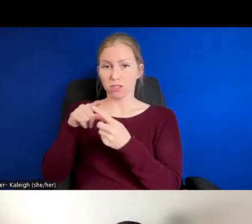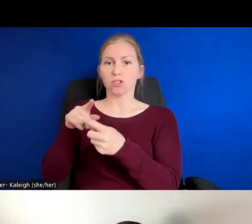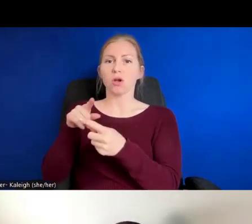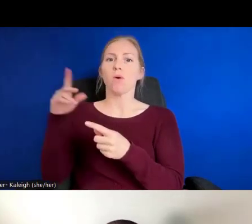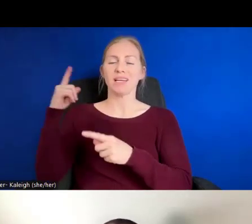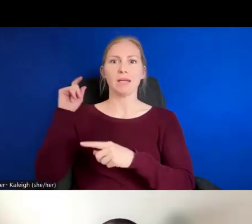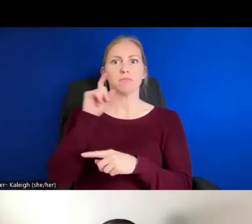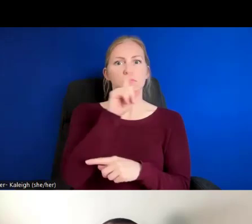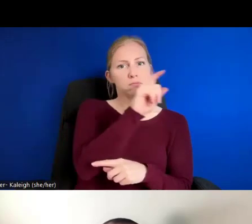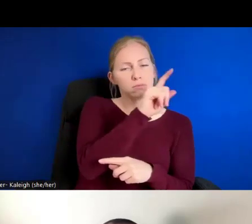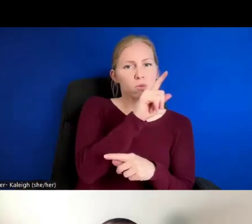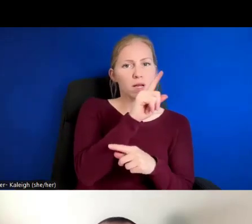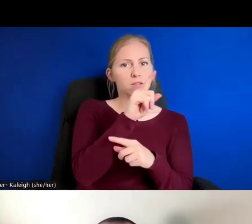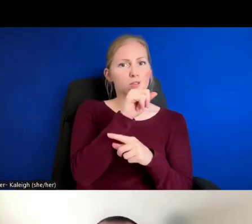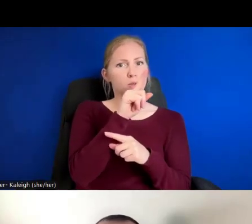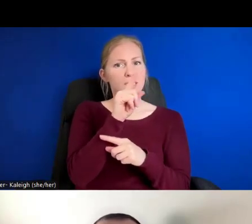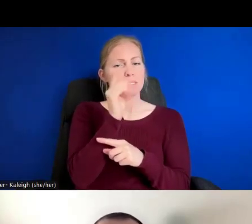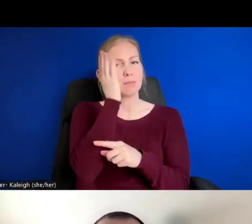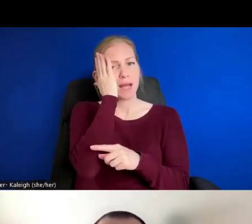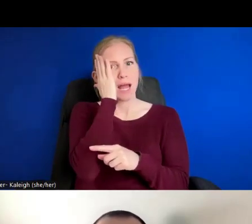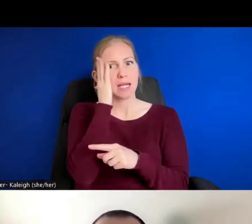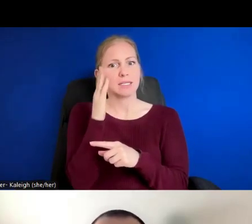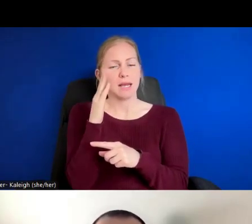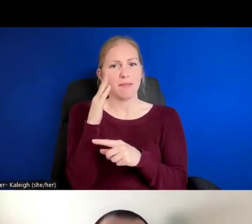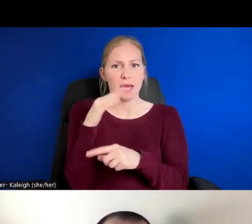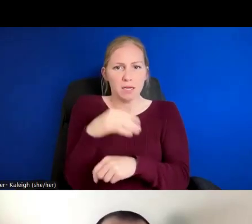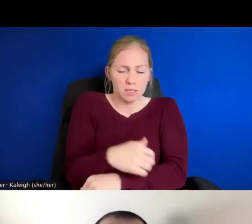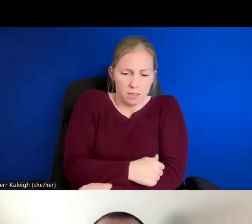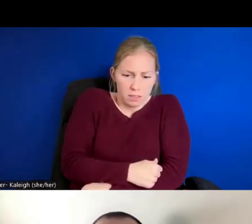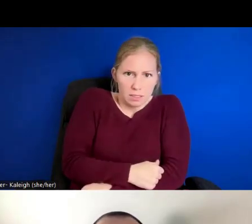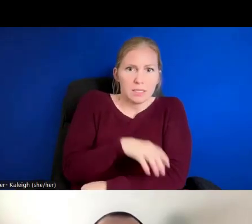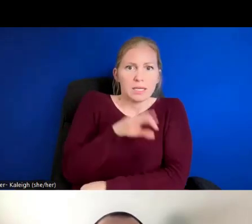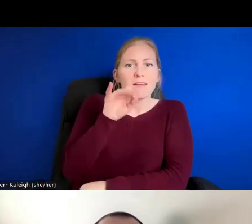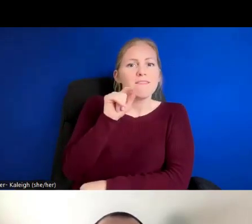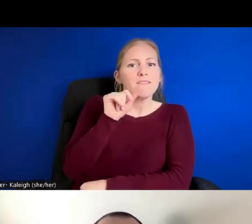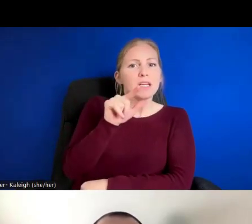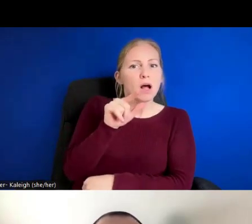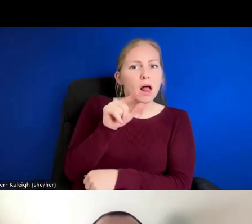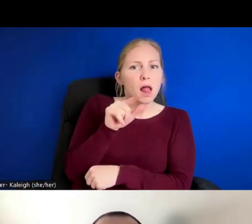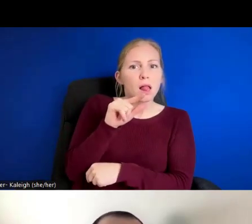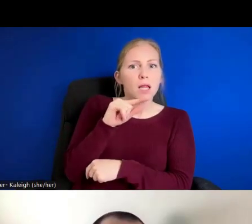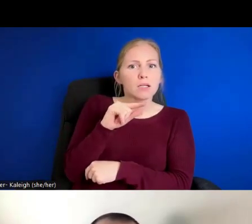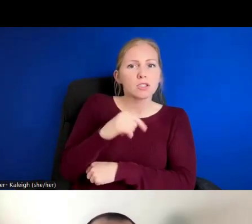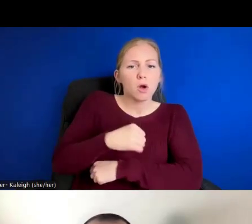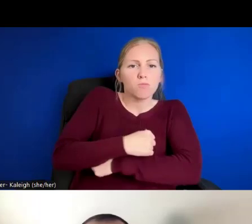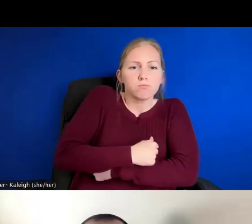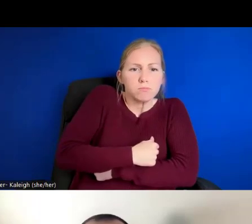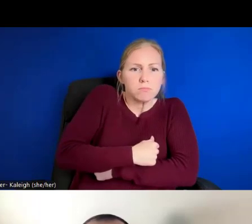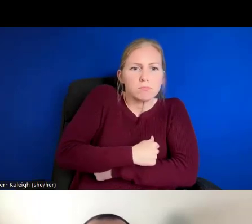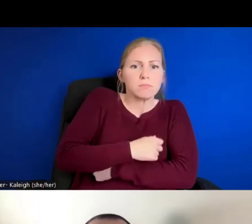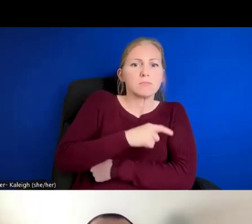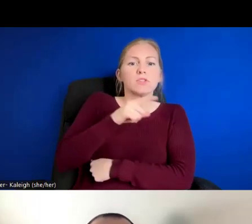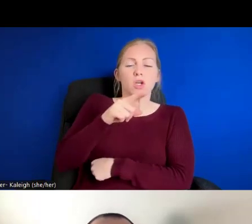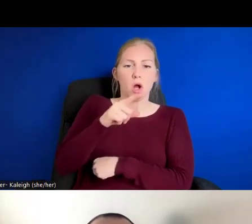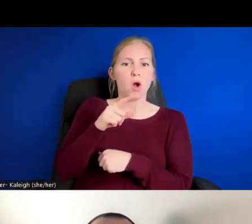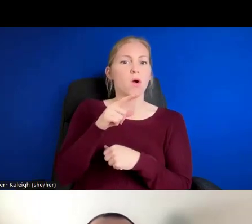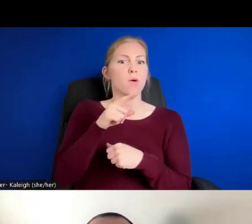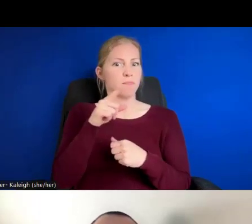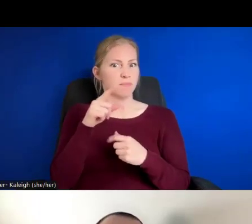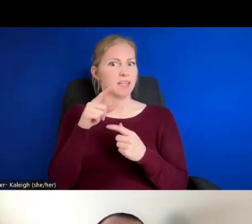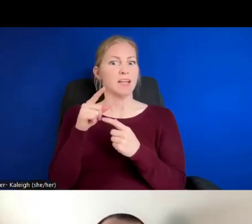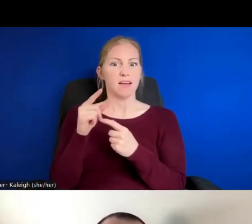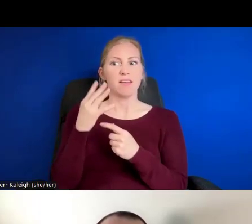hands behind his head, almost as if he were surrendering to police. And then four security staff in riot